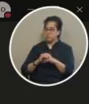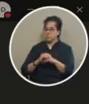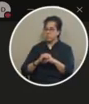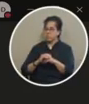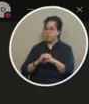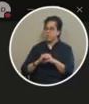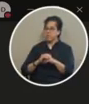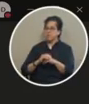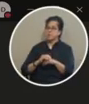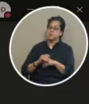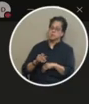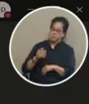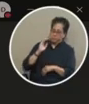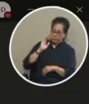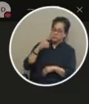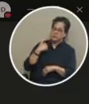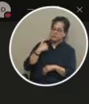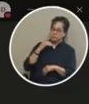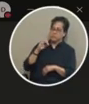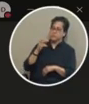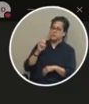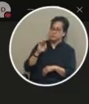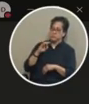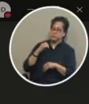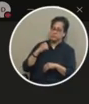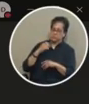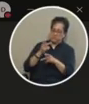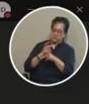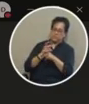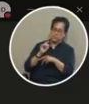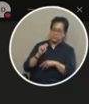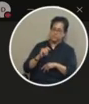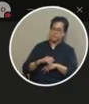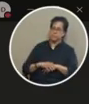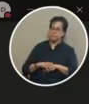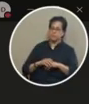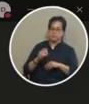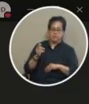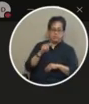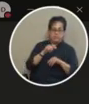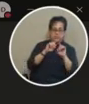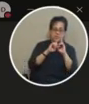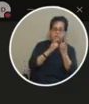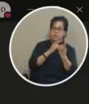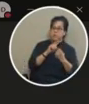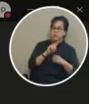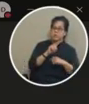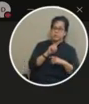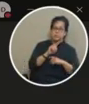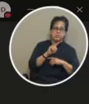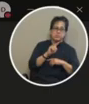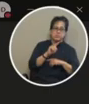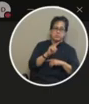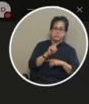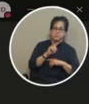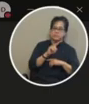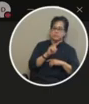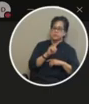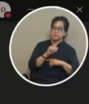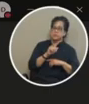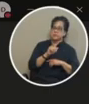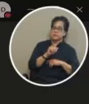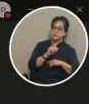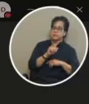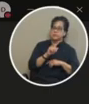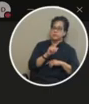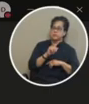We will have the chief address that. Okay, thanks. Representative Schwarzbein? No, I still have questions for Robert. Oh, I'm sorry. No, that